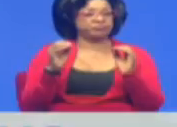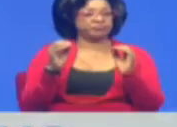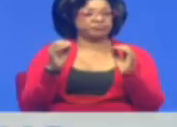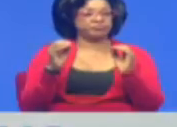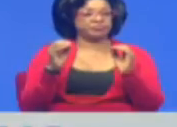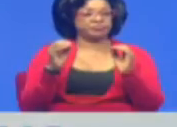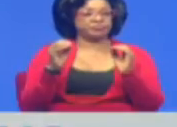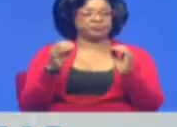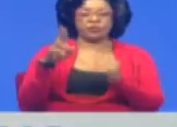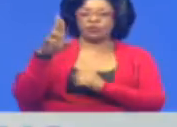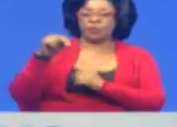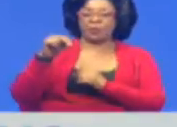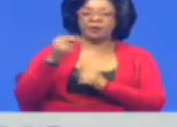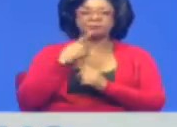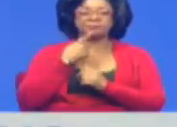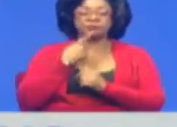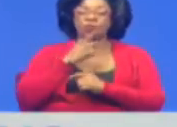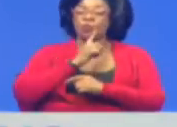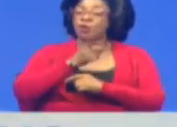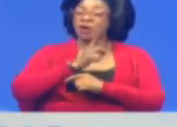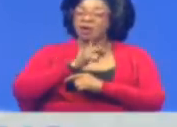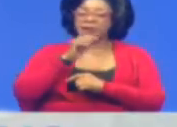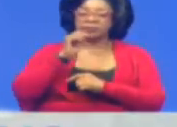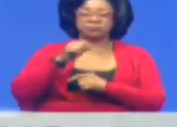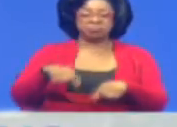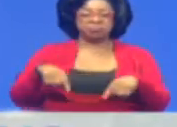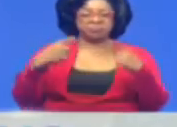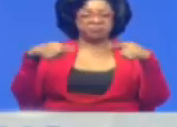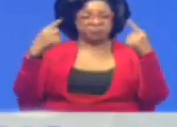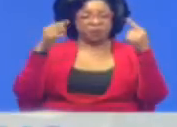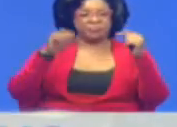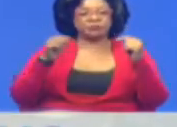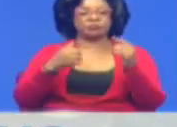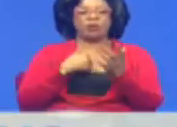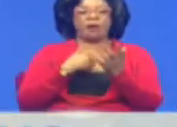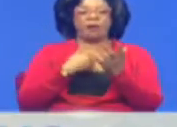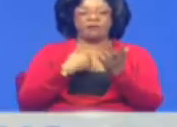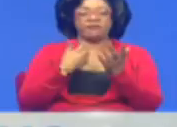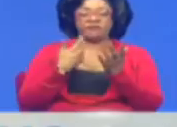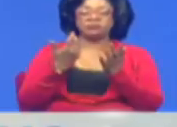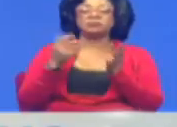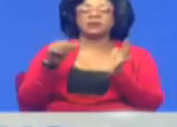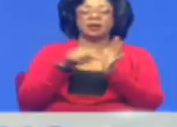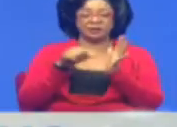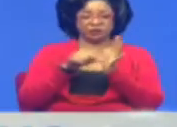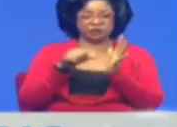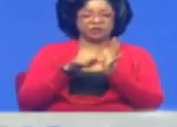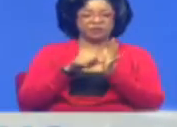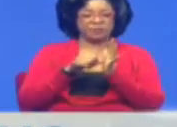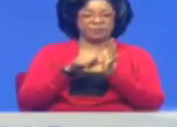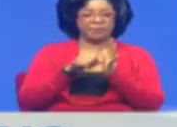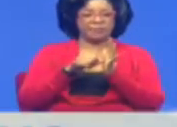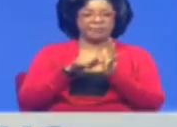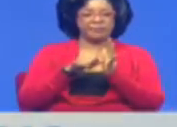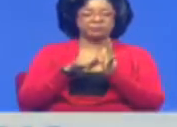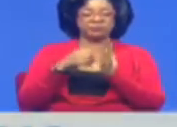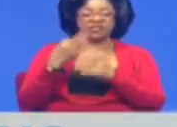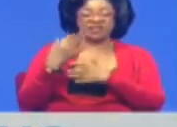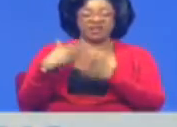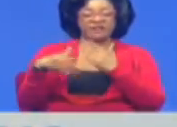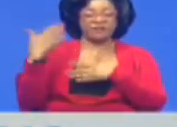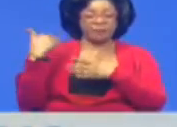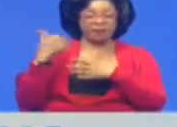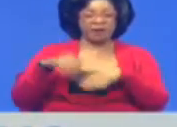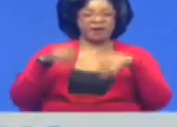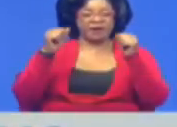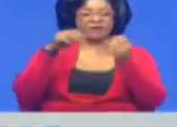United Nations is now warning that further conflict could trigger a humanitarian crisis. Three former African heads of state have